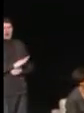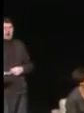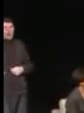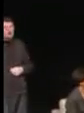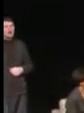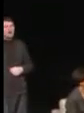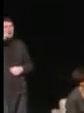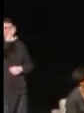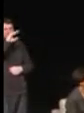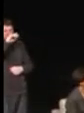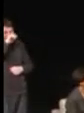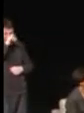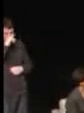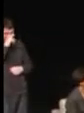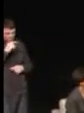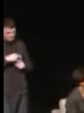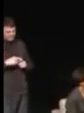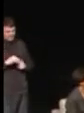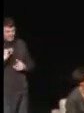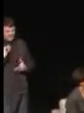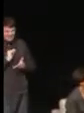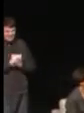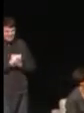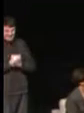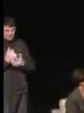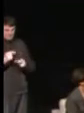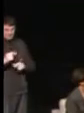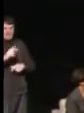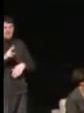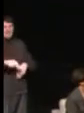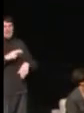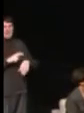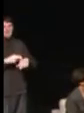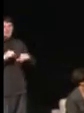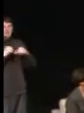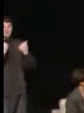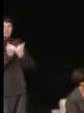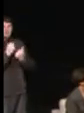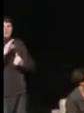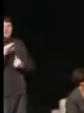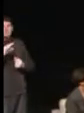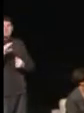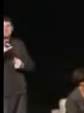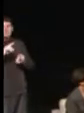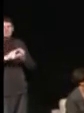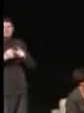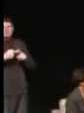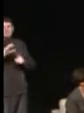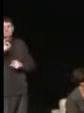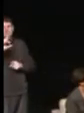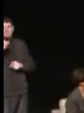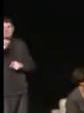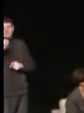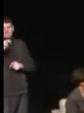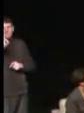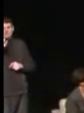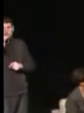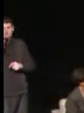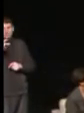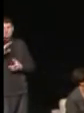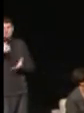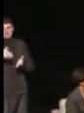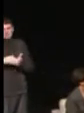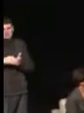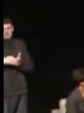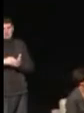And that's where the National Association of Friendship Centers came in. They were a natural partner for us in this